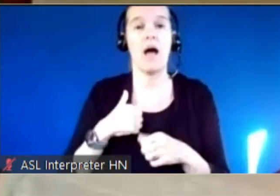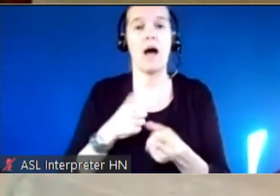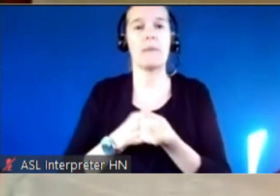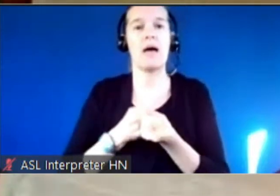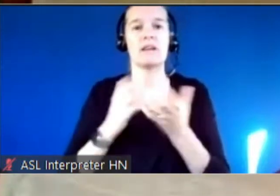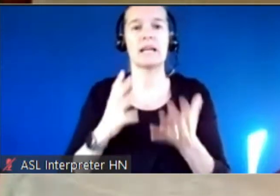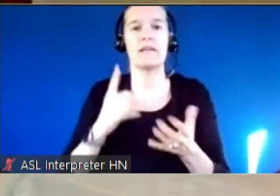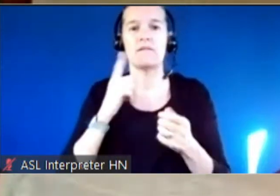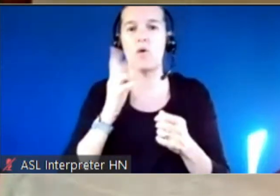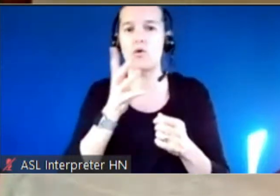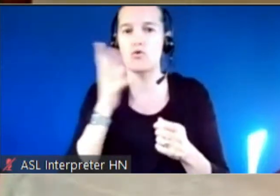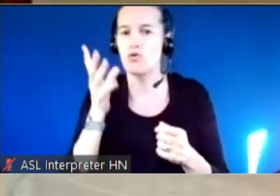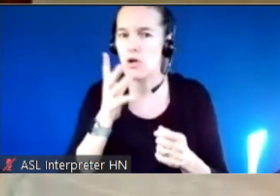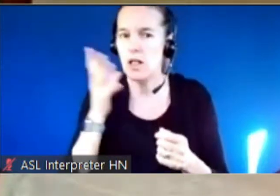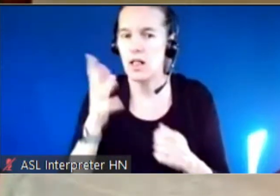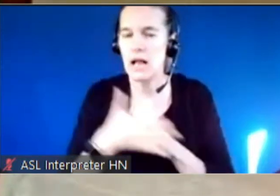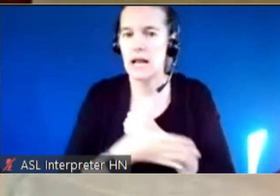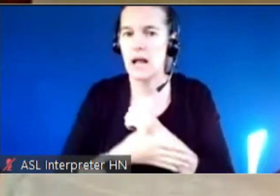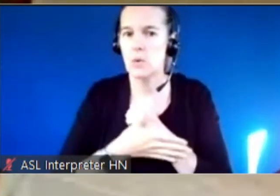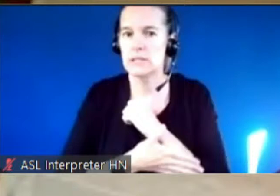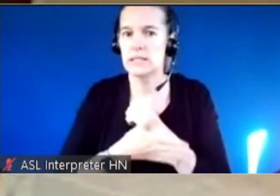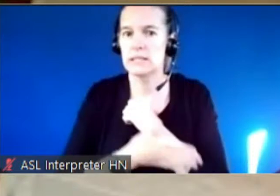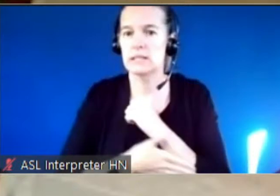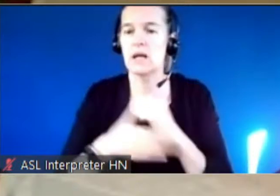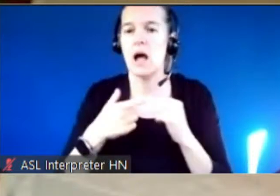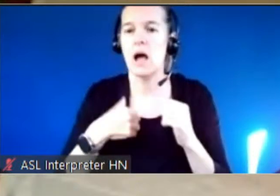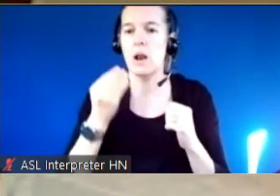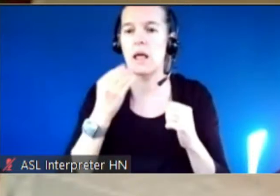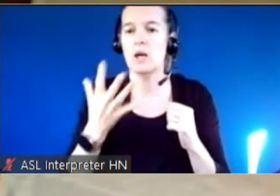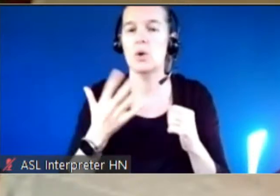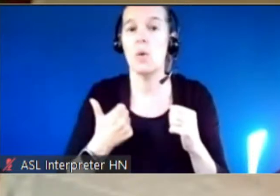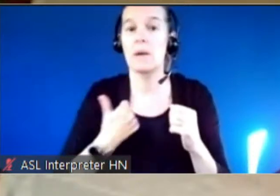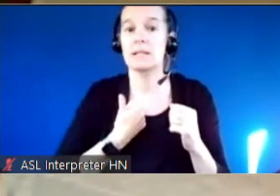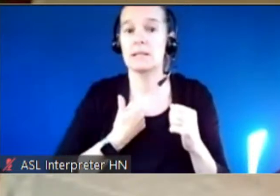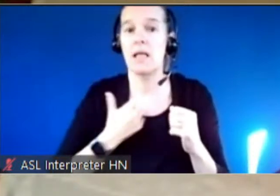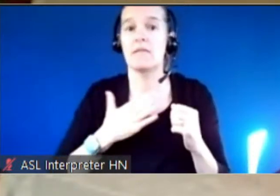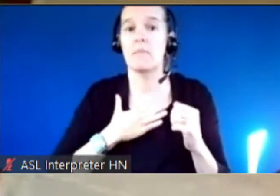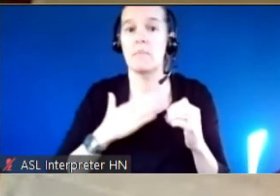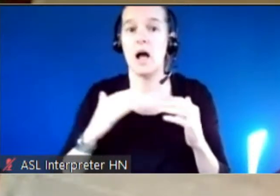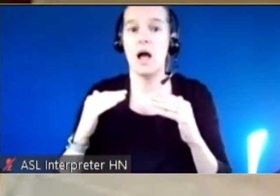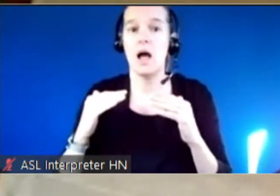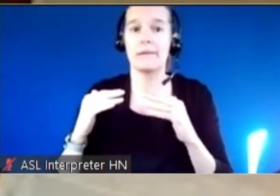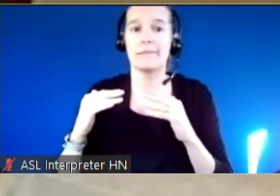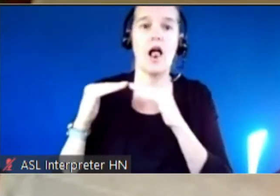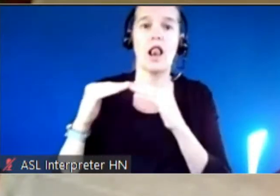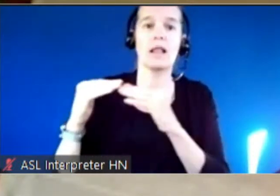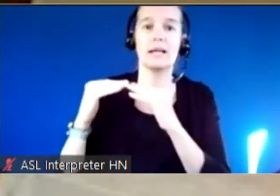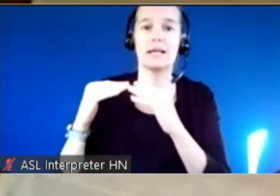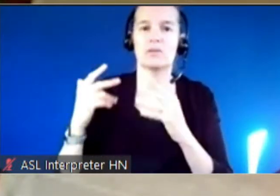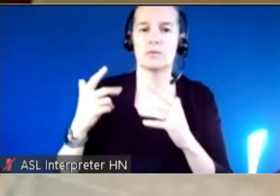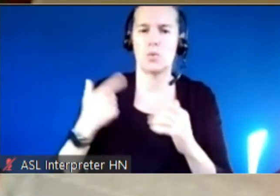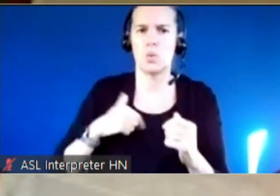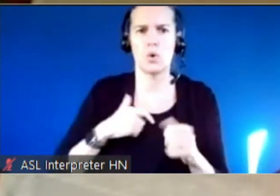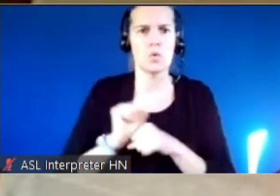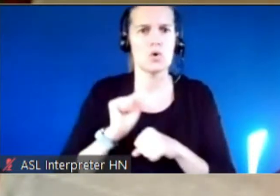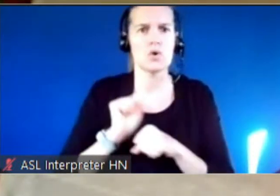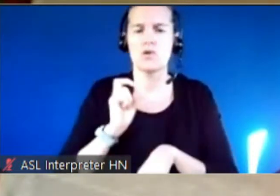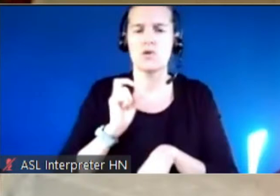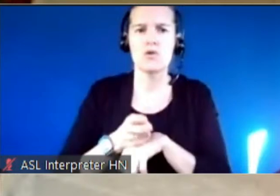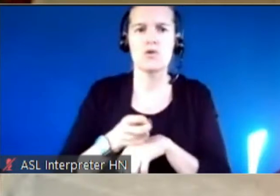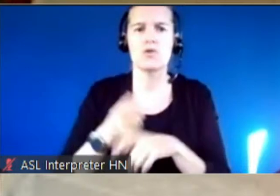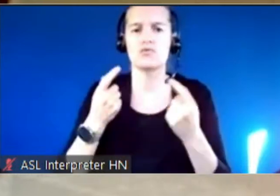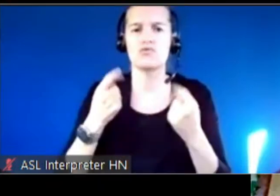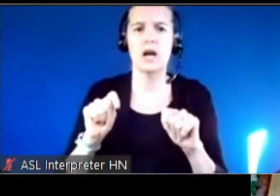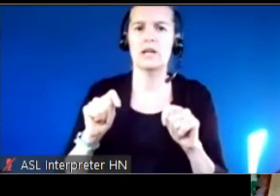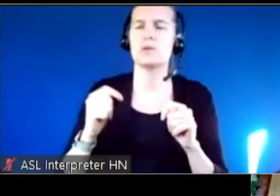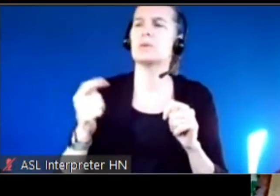I can say that myself and my colleagues have been working to get some assurance